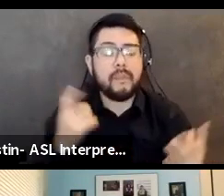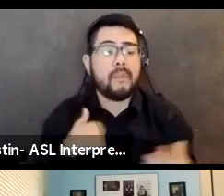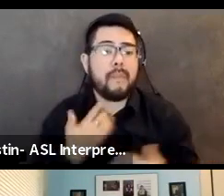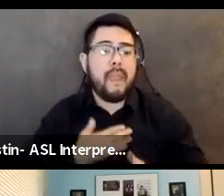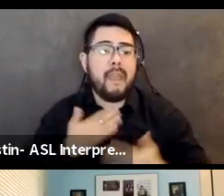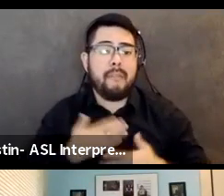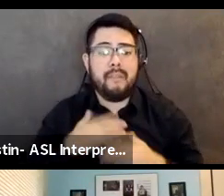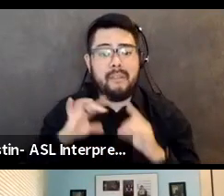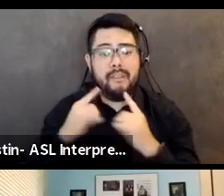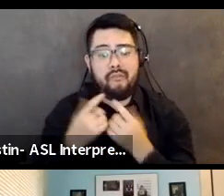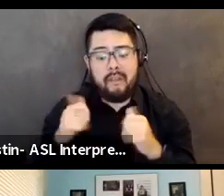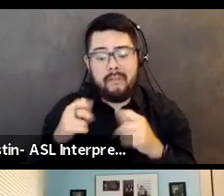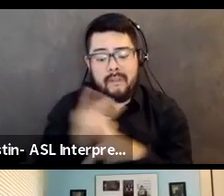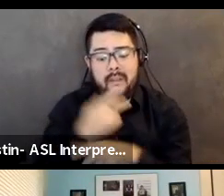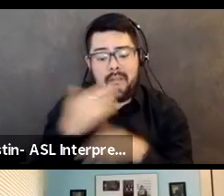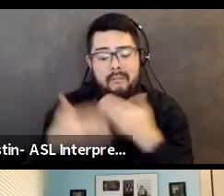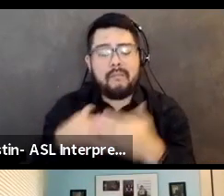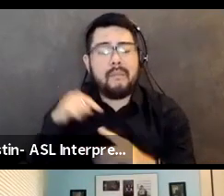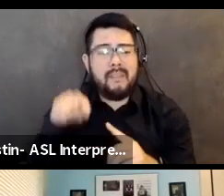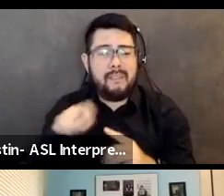leading in these efforts